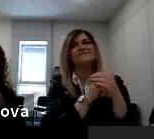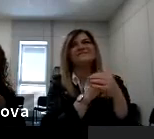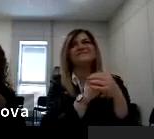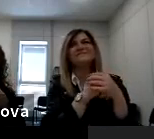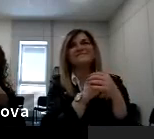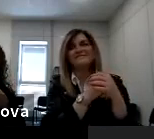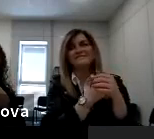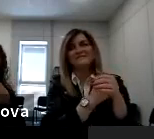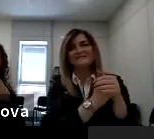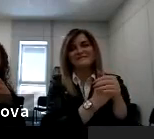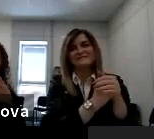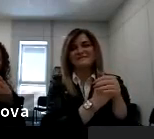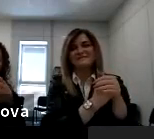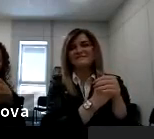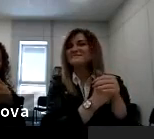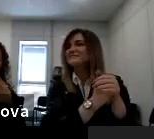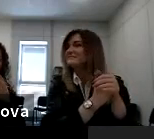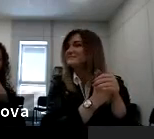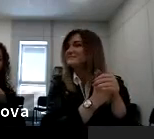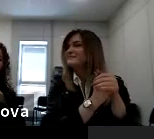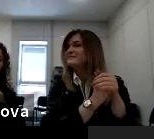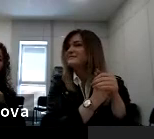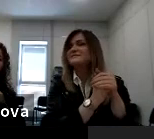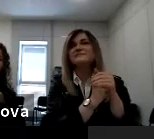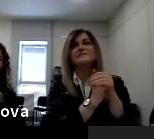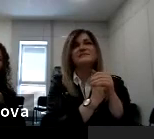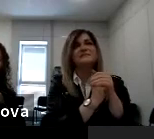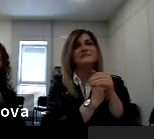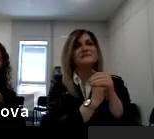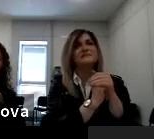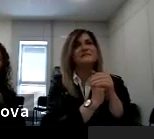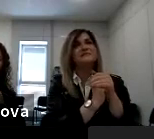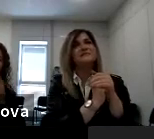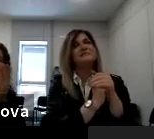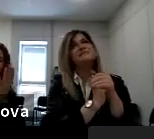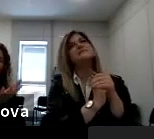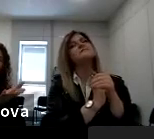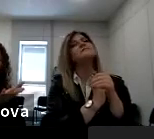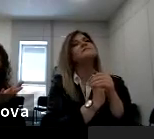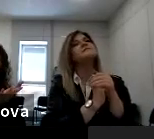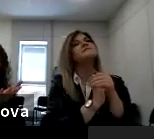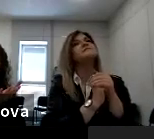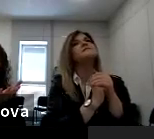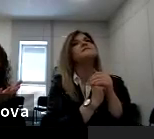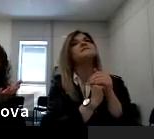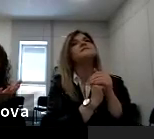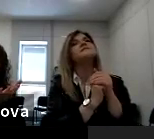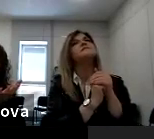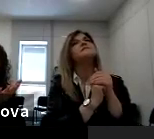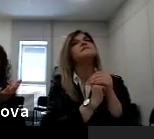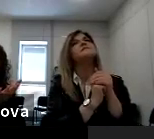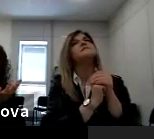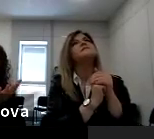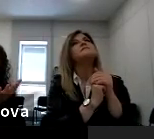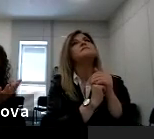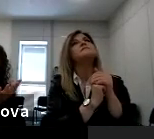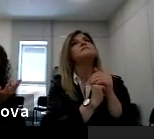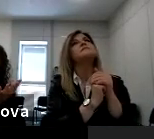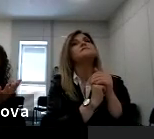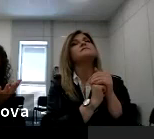a smaller version of ground recessed luminaire. It's anti-ground medium,